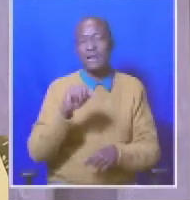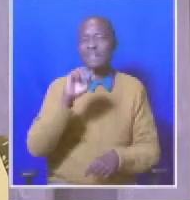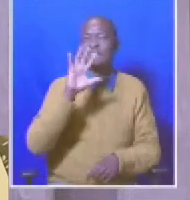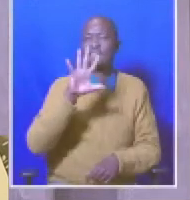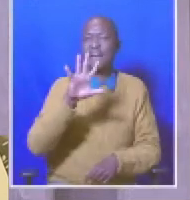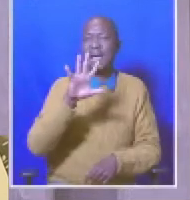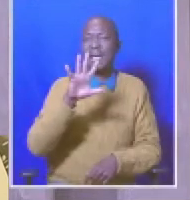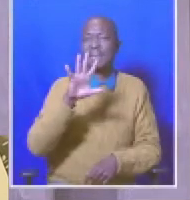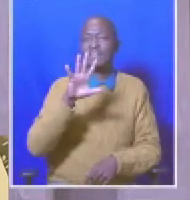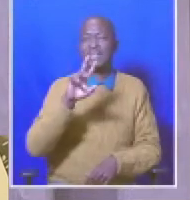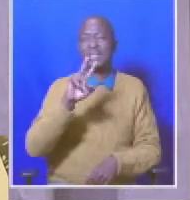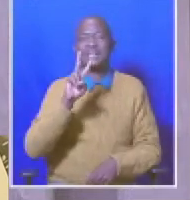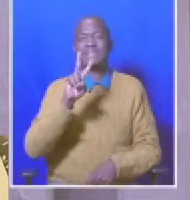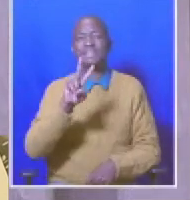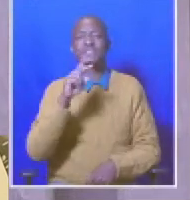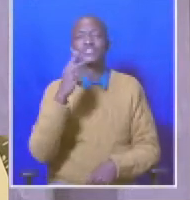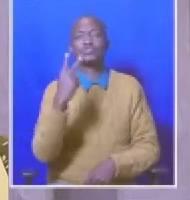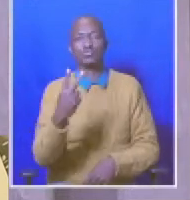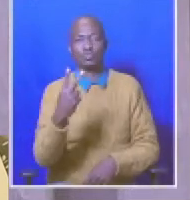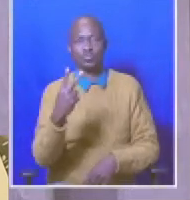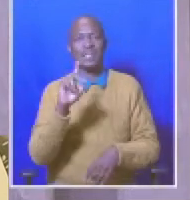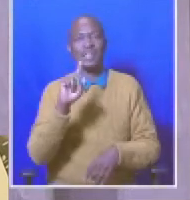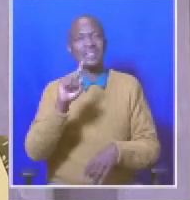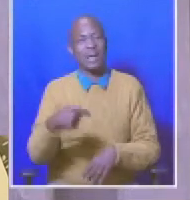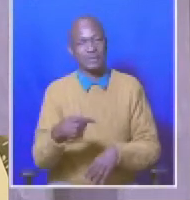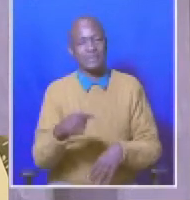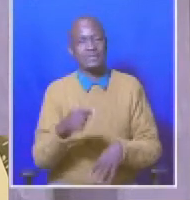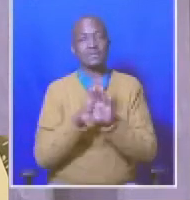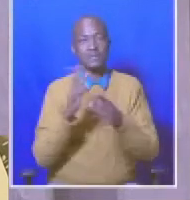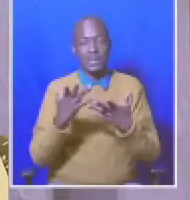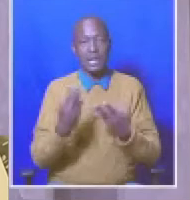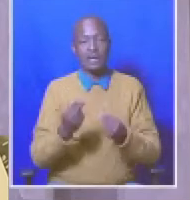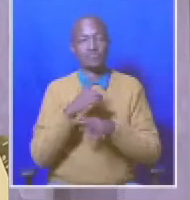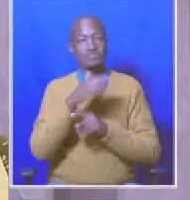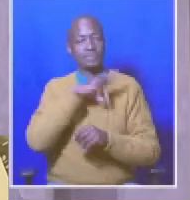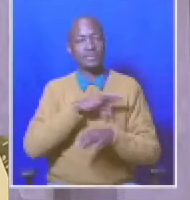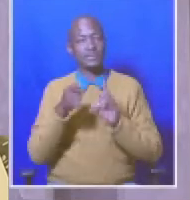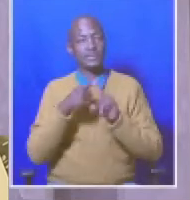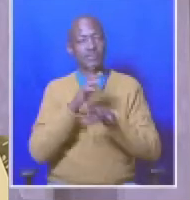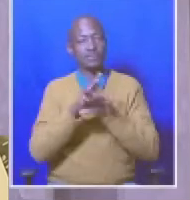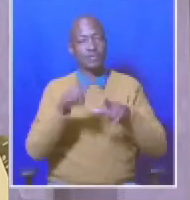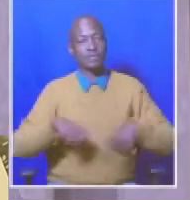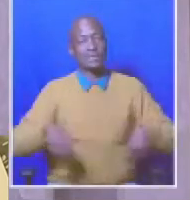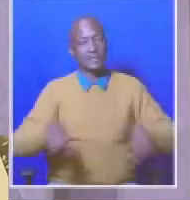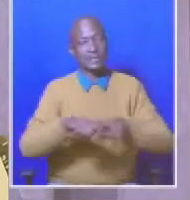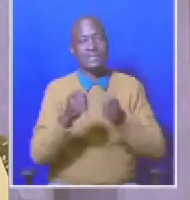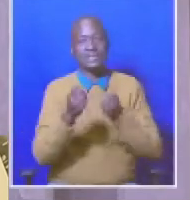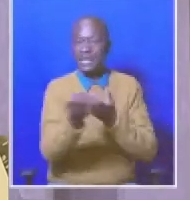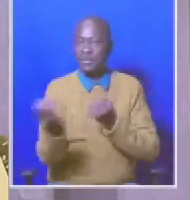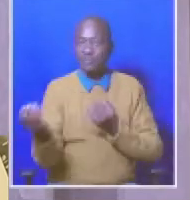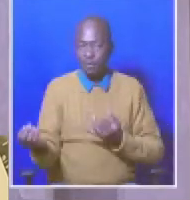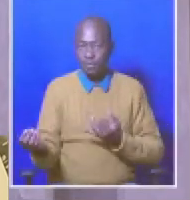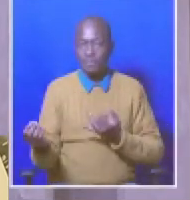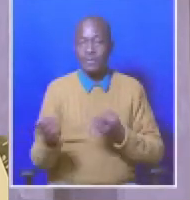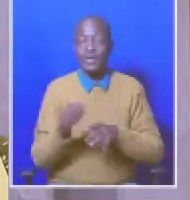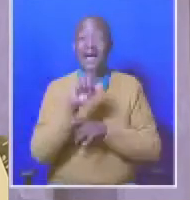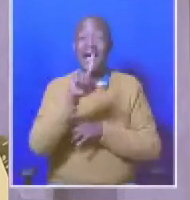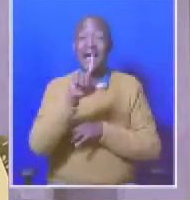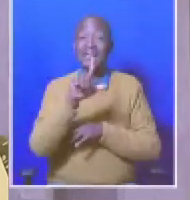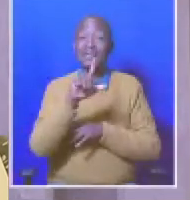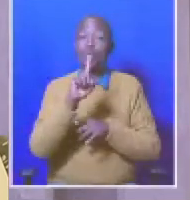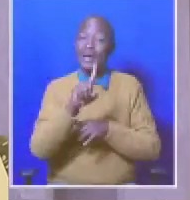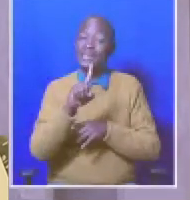552,000 households have benefited from land reform programs, with 174,000